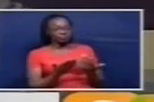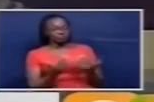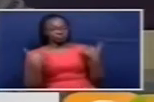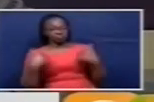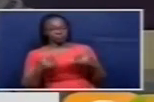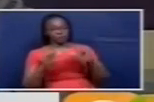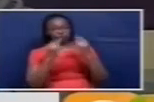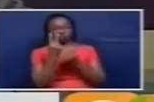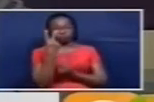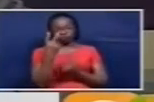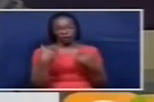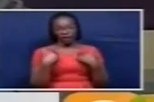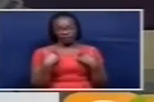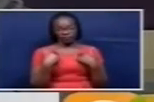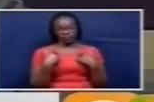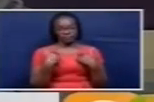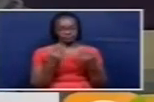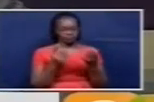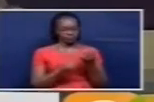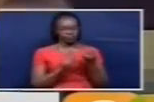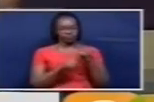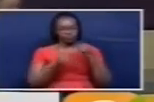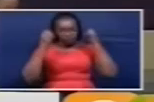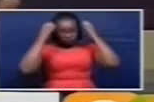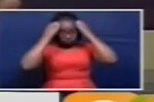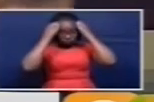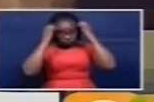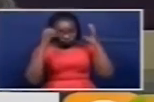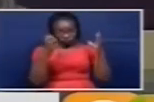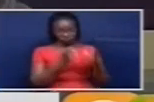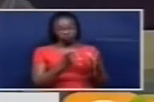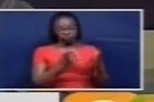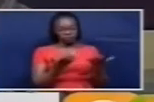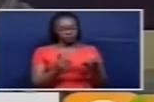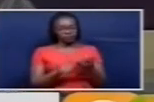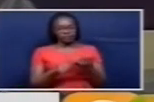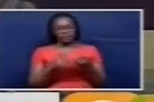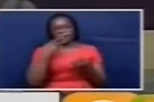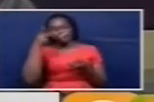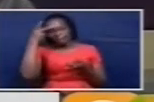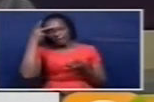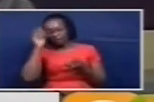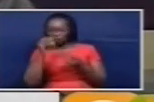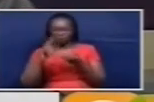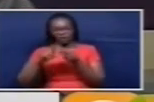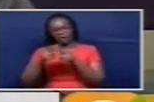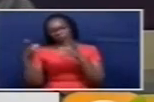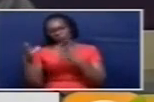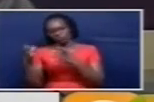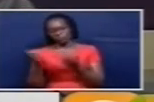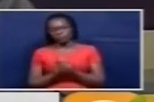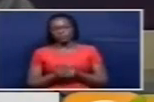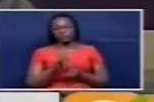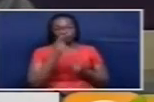the students' body and their relatives or the parents. First of all, for the students, I think for the first time